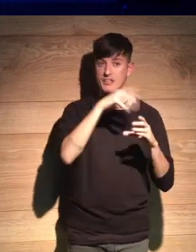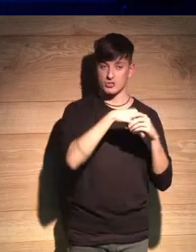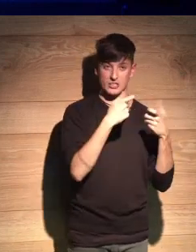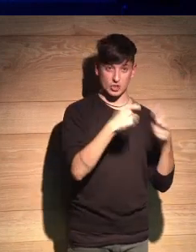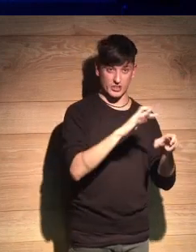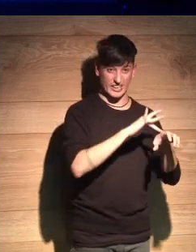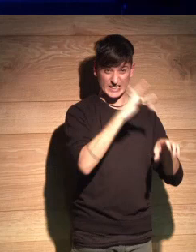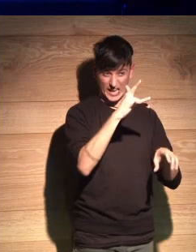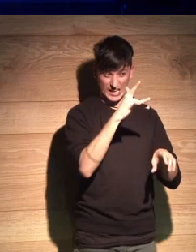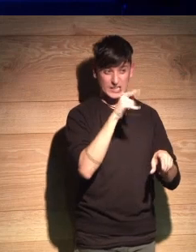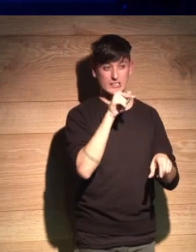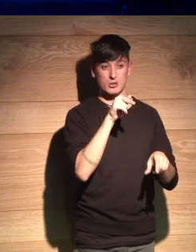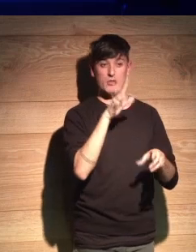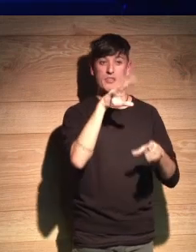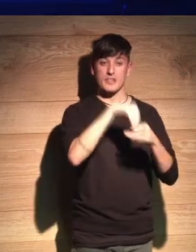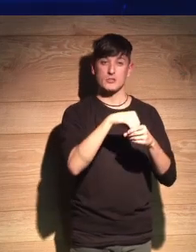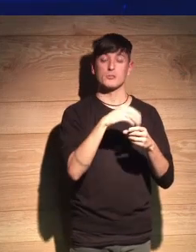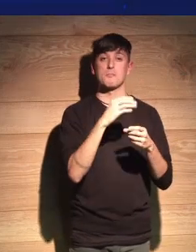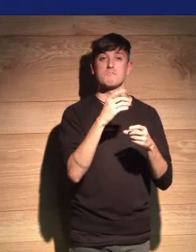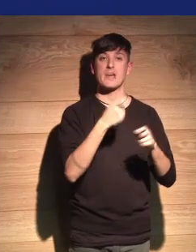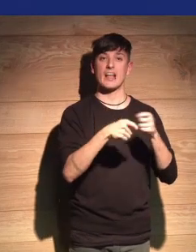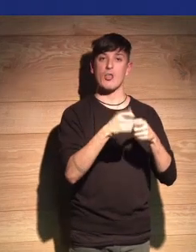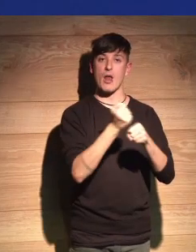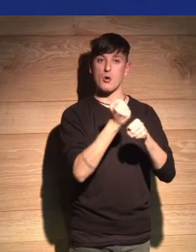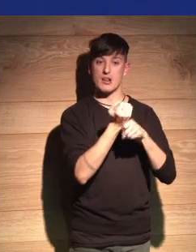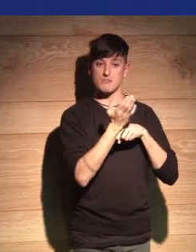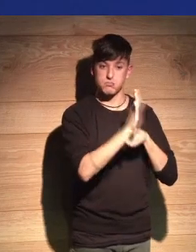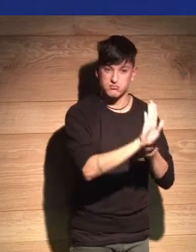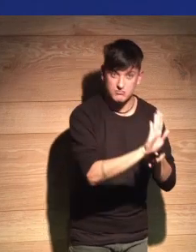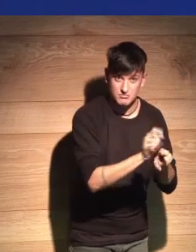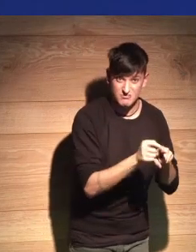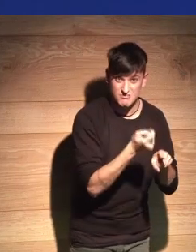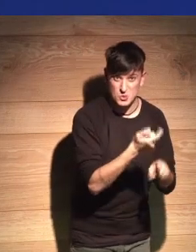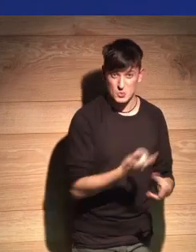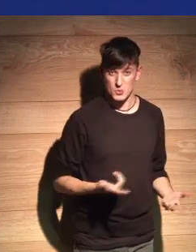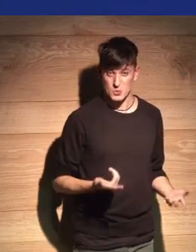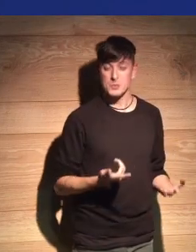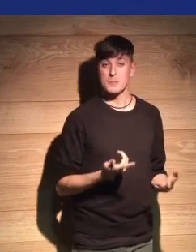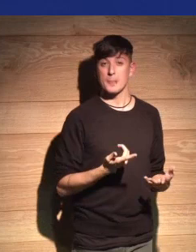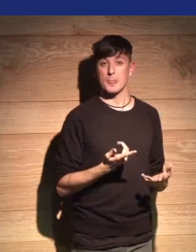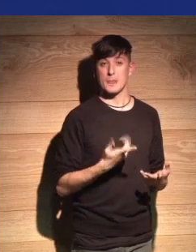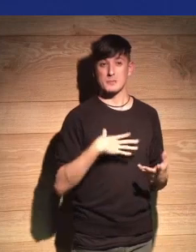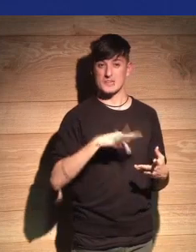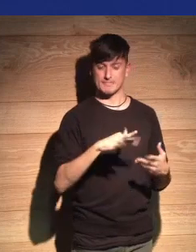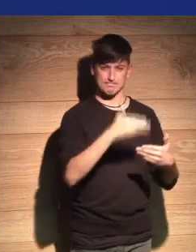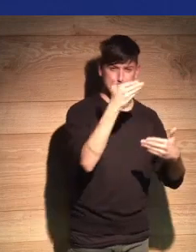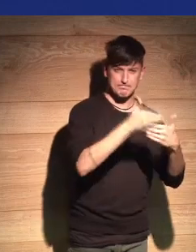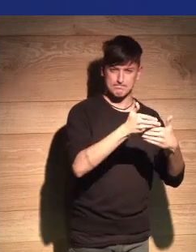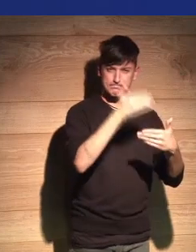And in digital technologies, even less. And that is reflected in our labor market. It means